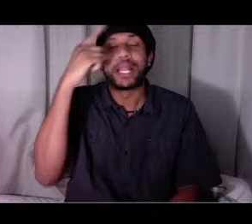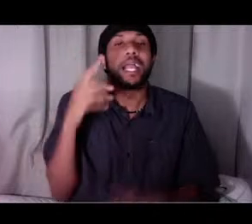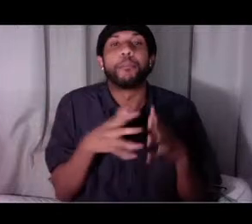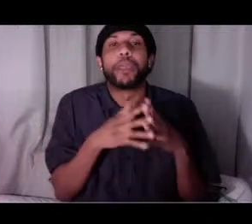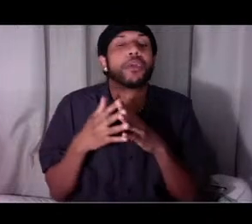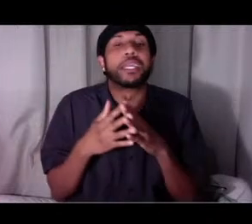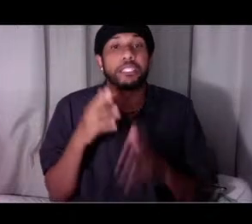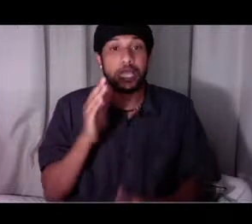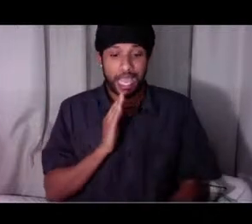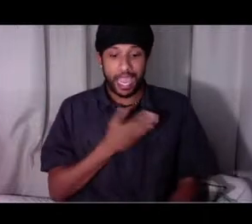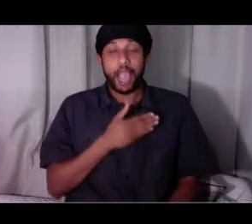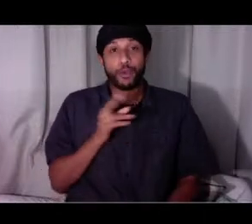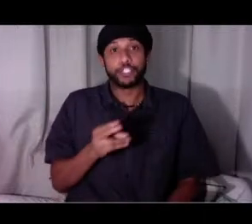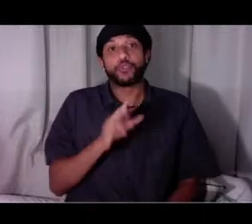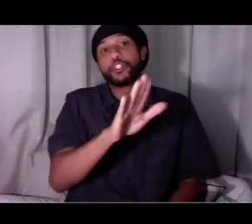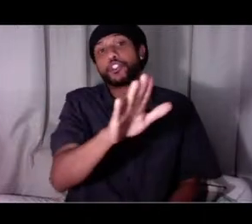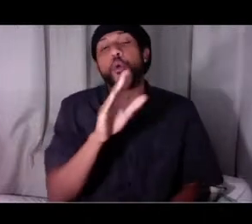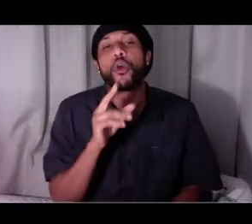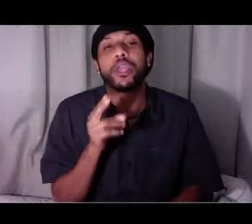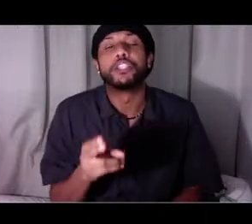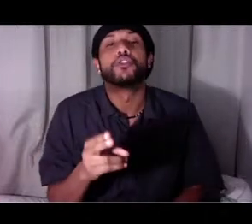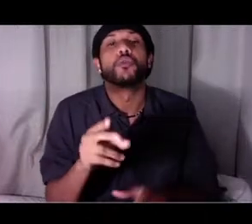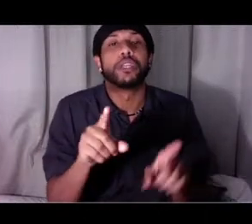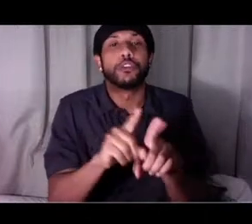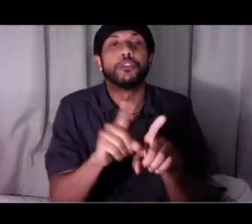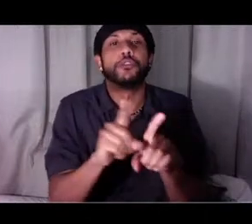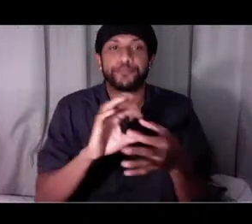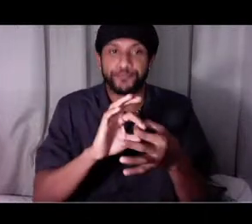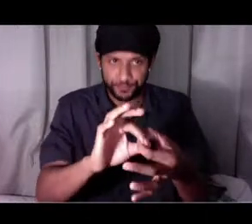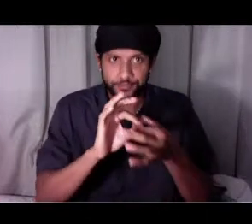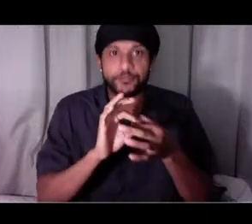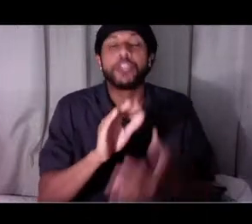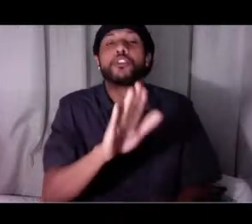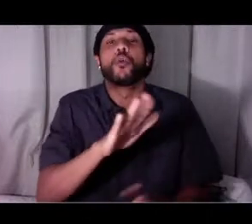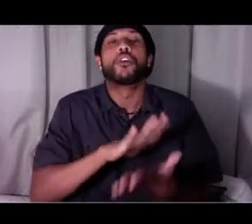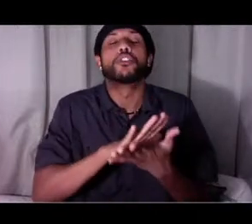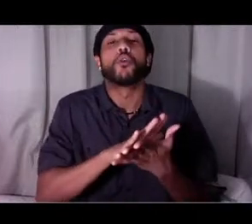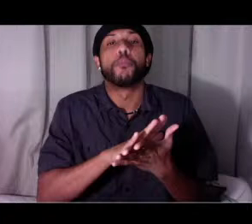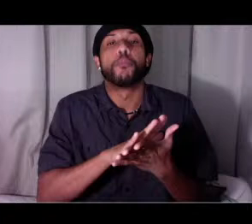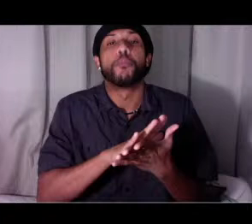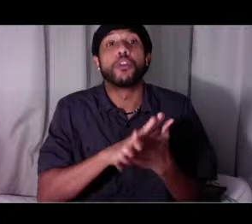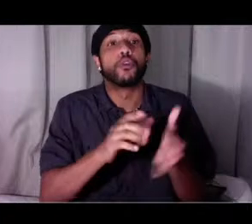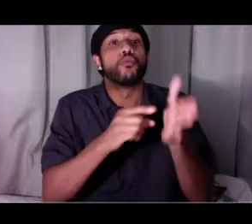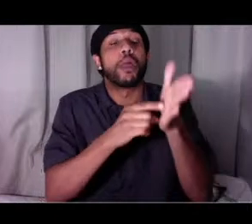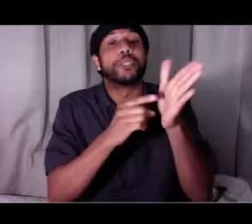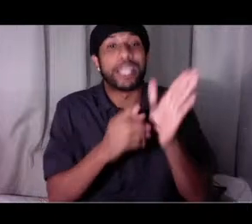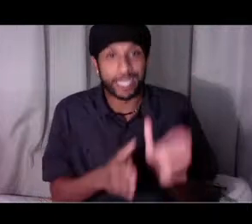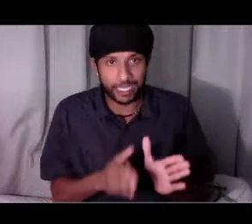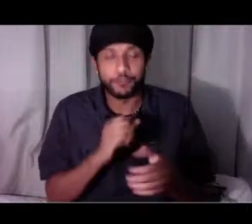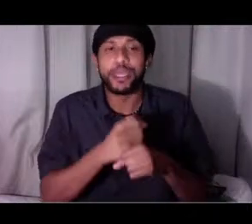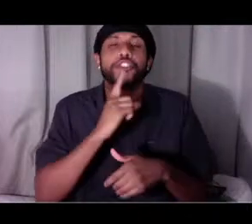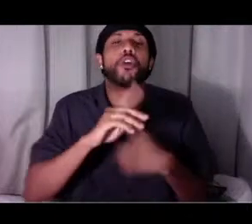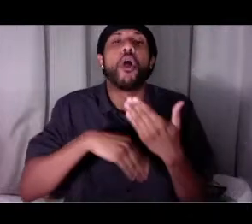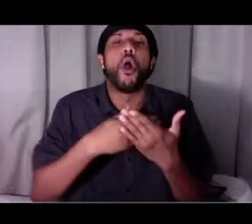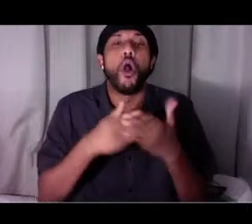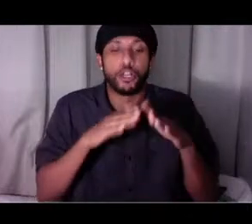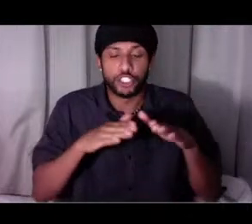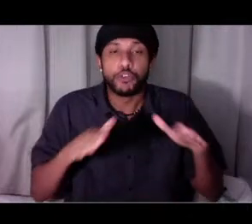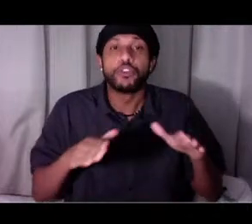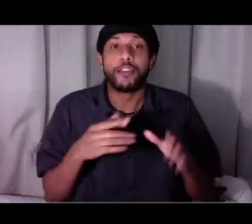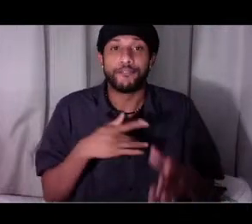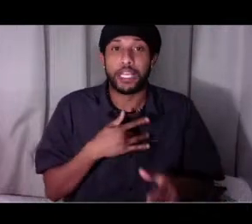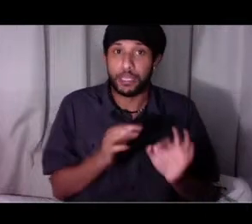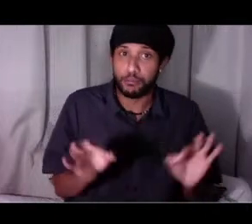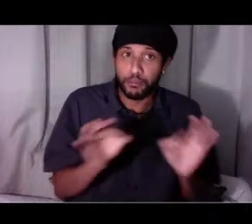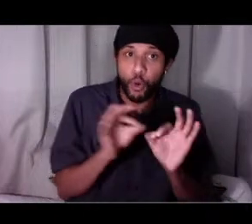too would you say that your agenda as Schoolboard representatives for our children is to make sure that all children feel important valued loved for